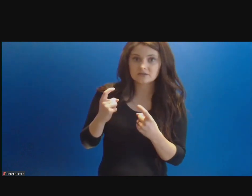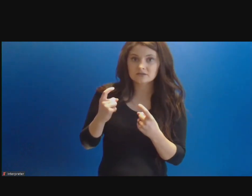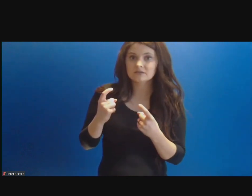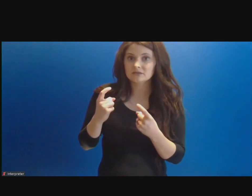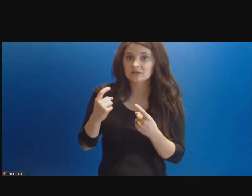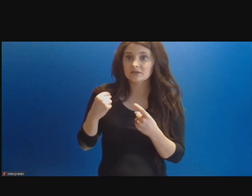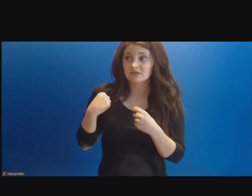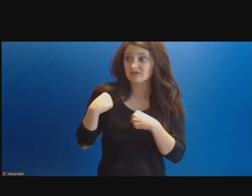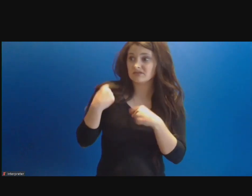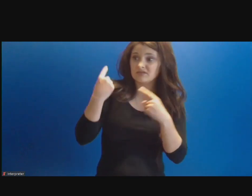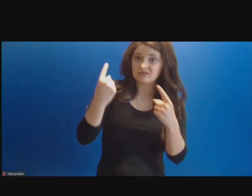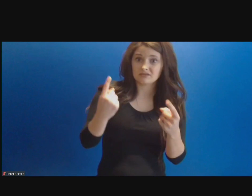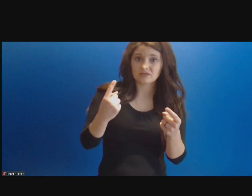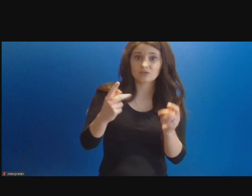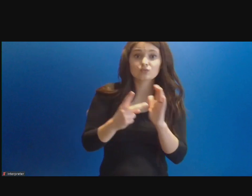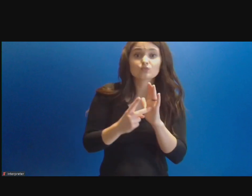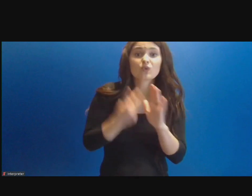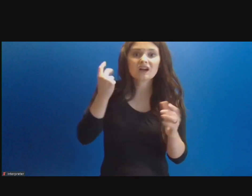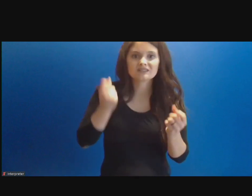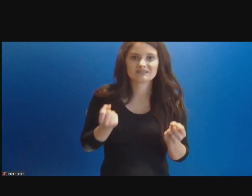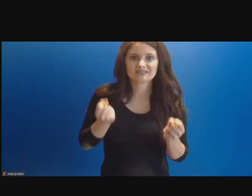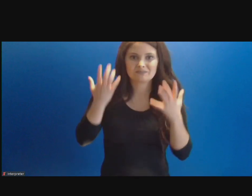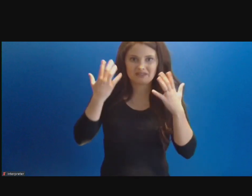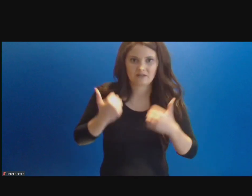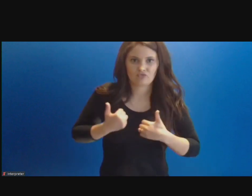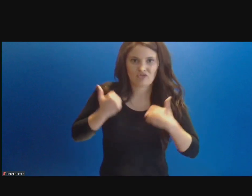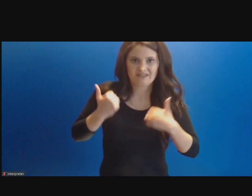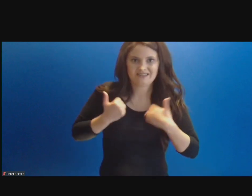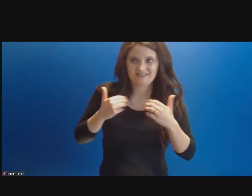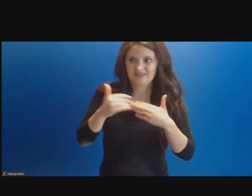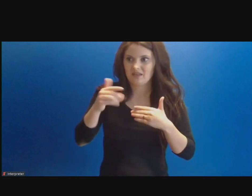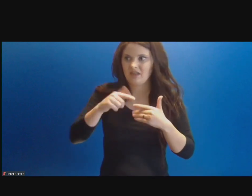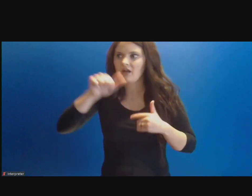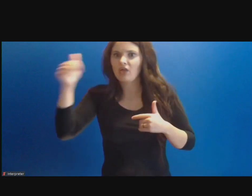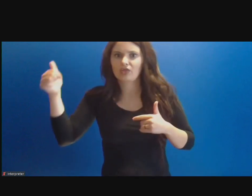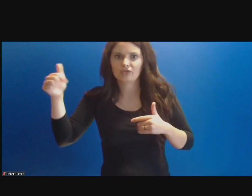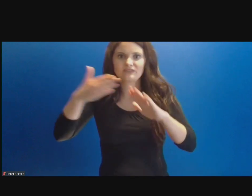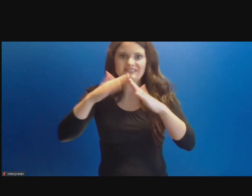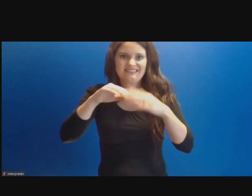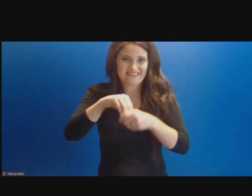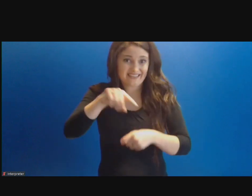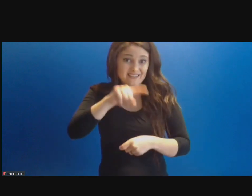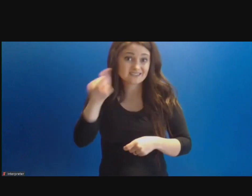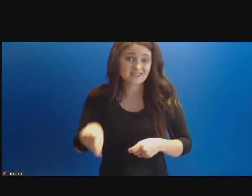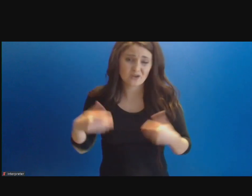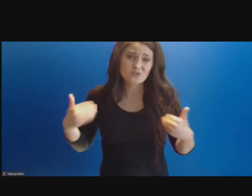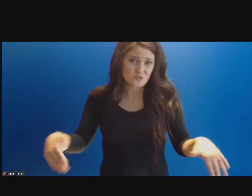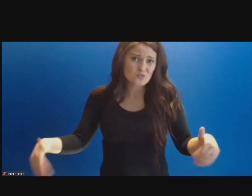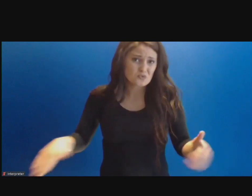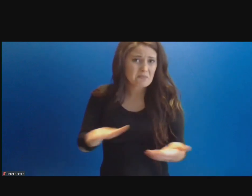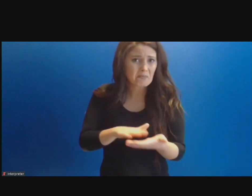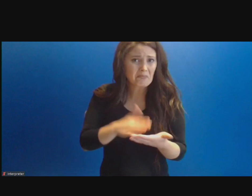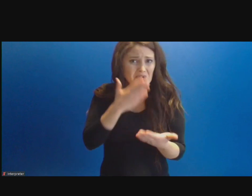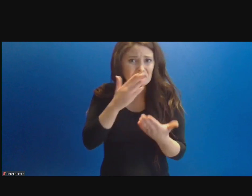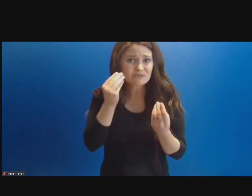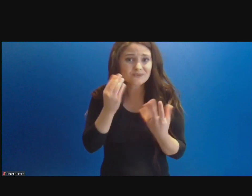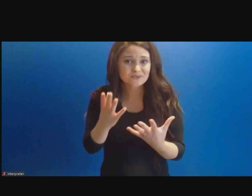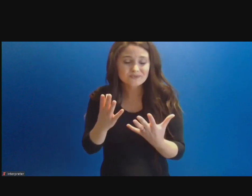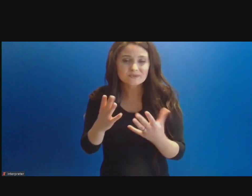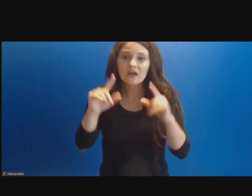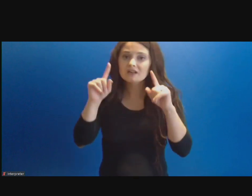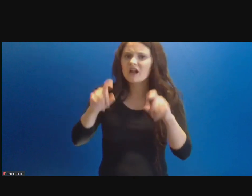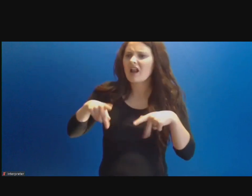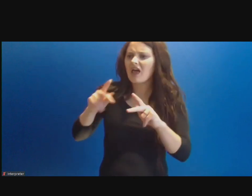more than two times as many residents per capita as the rest of the state. So that's good news, because testing allows us